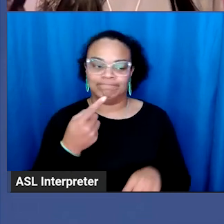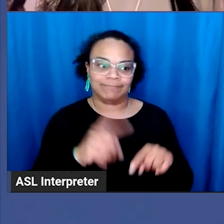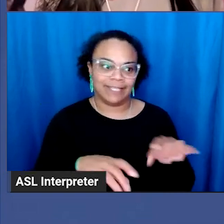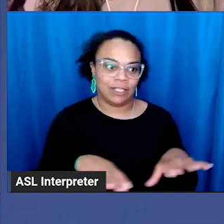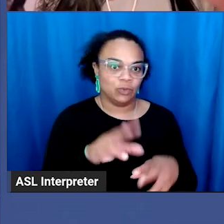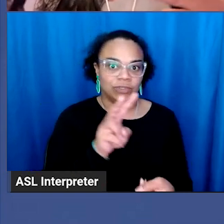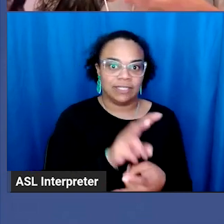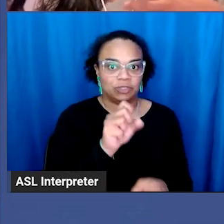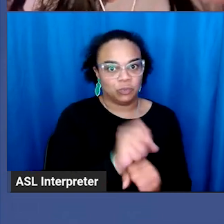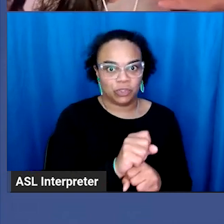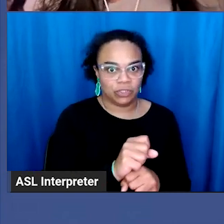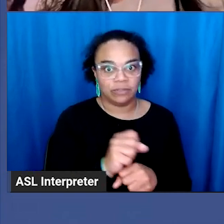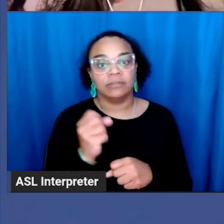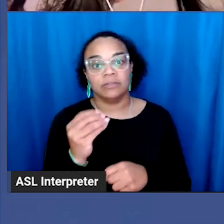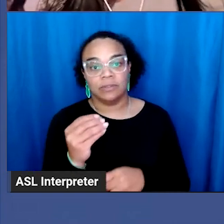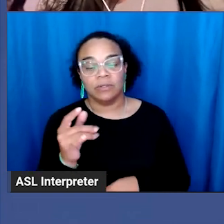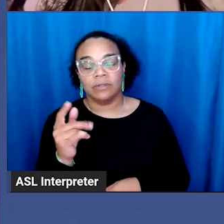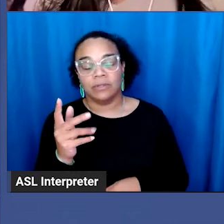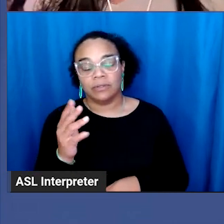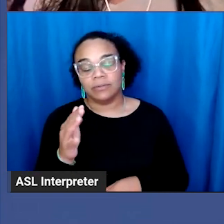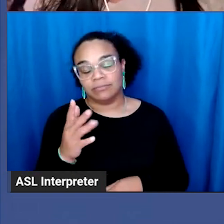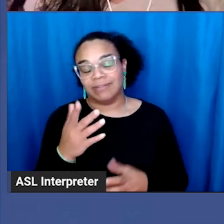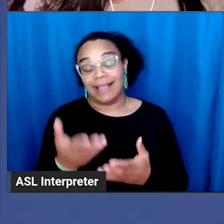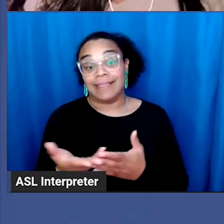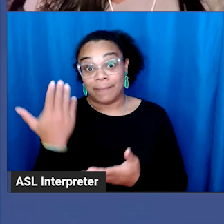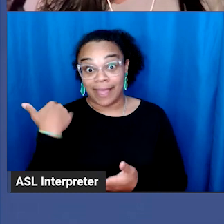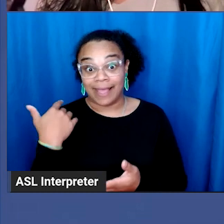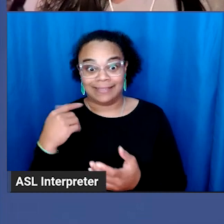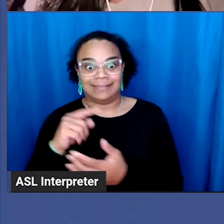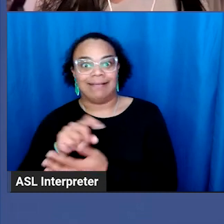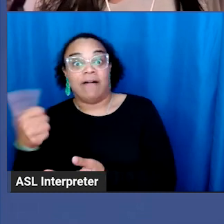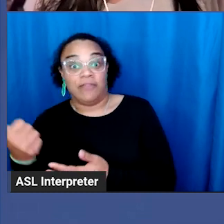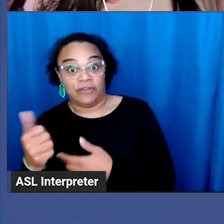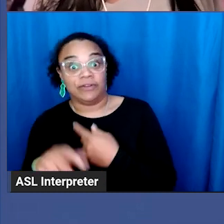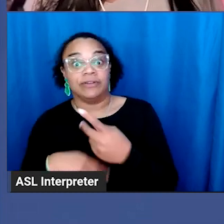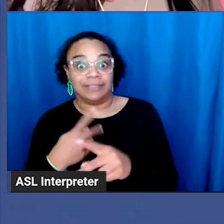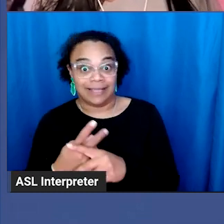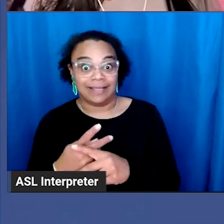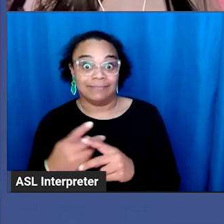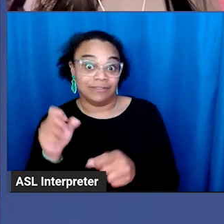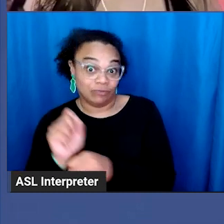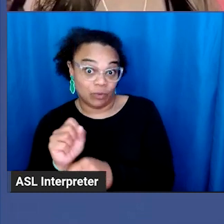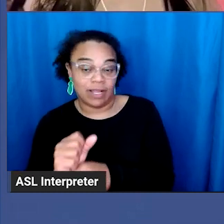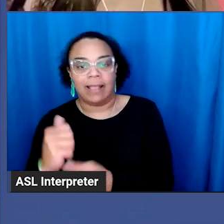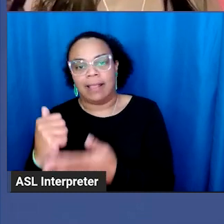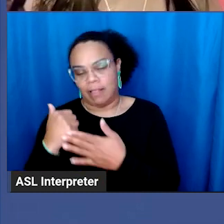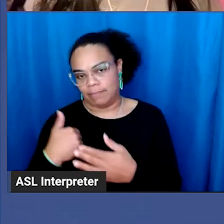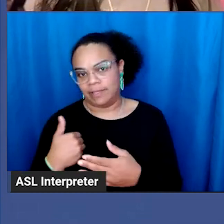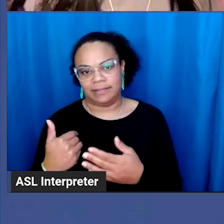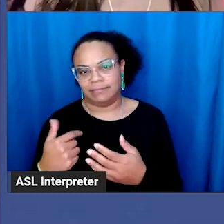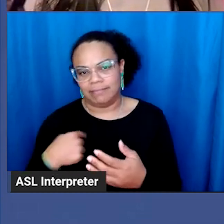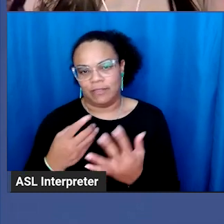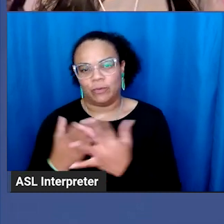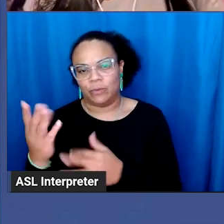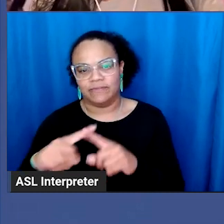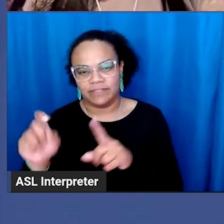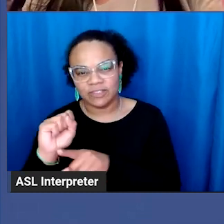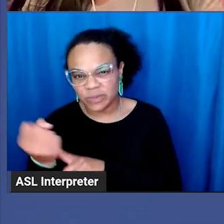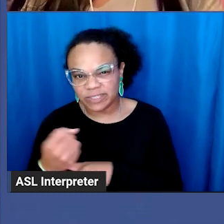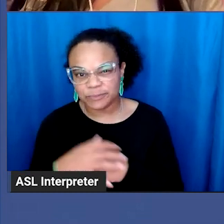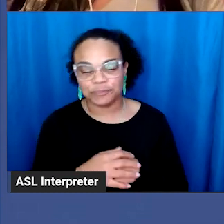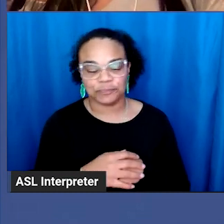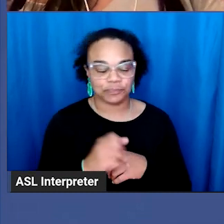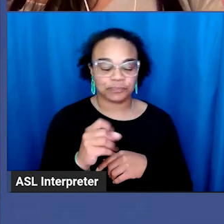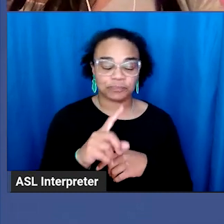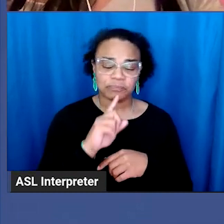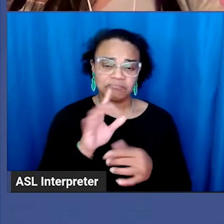work, and those in the past have helped me out in different situations. So, it is kind